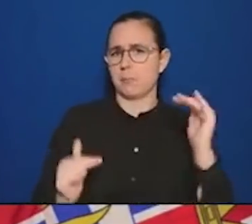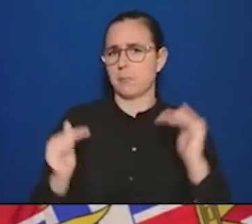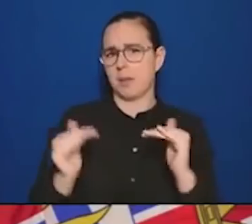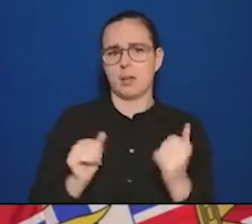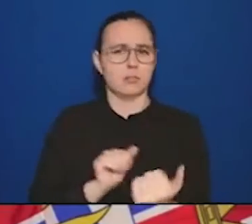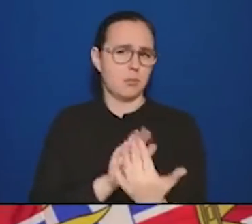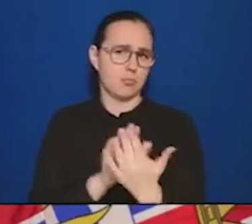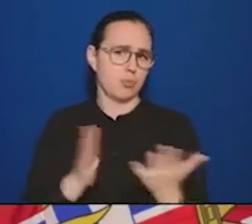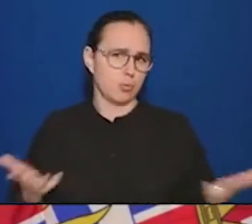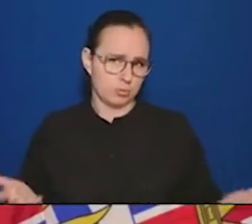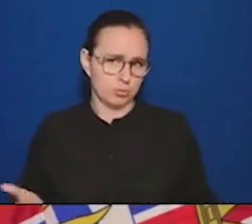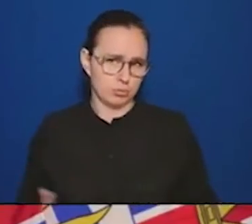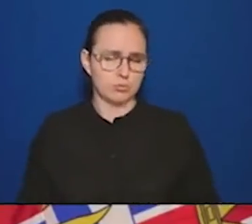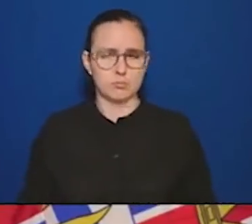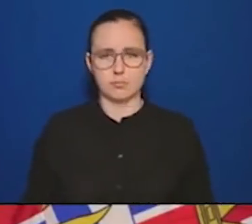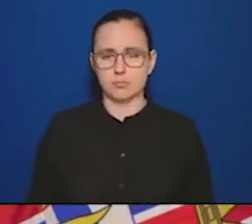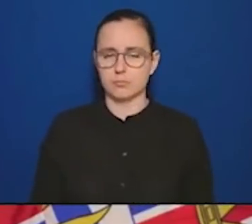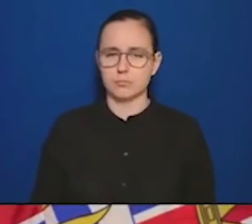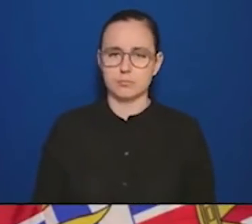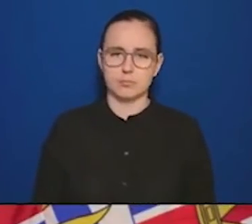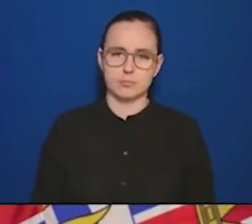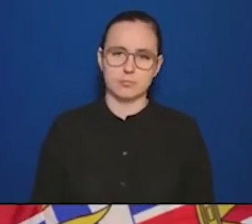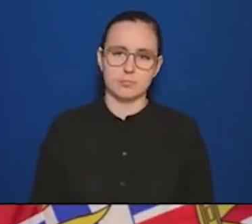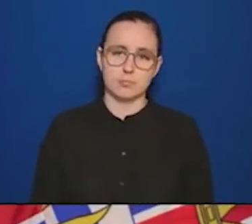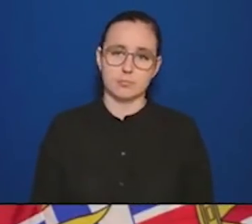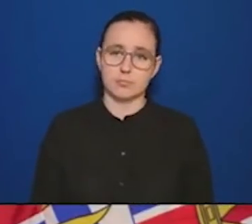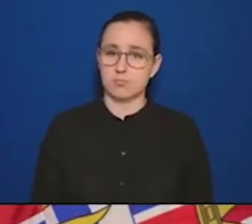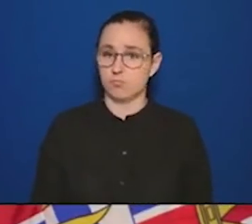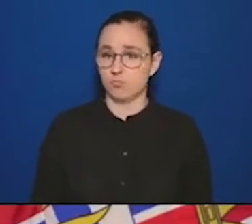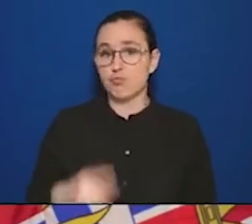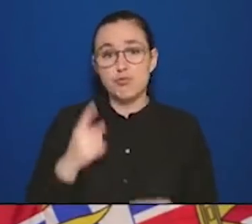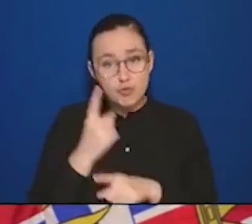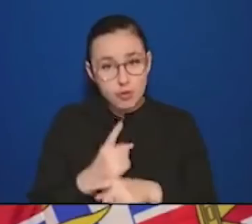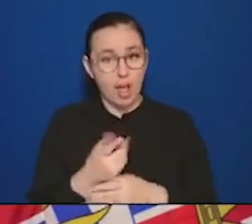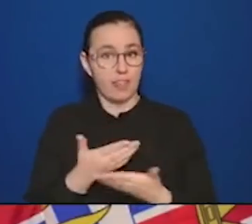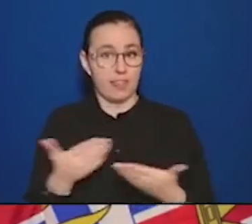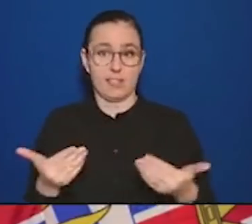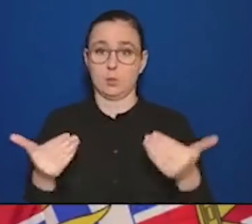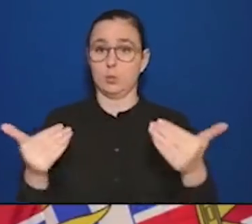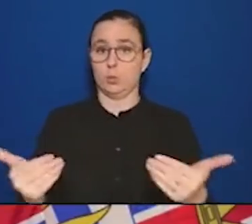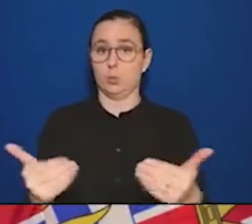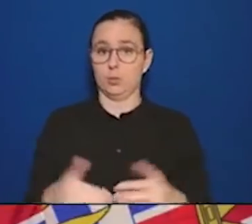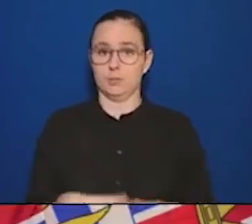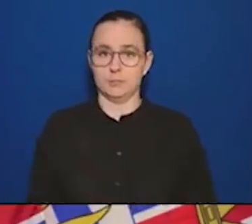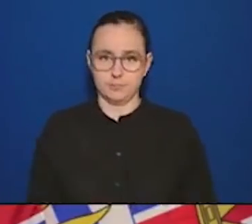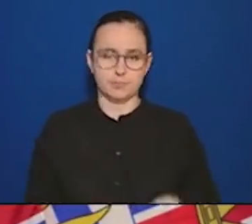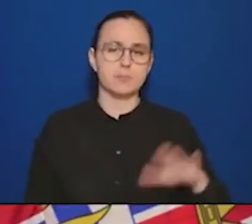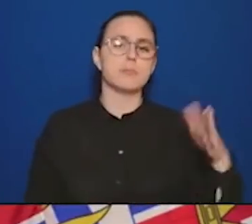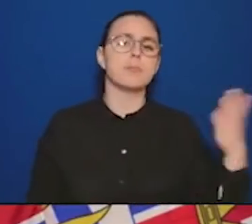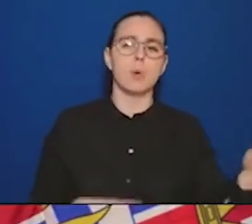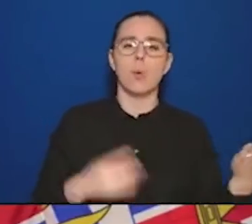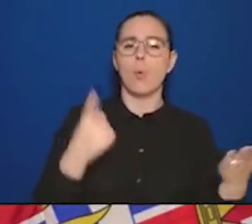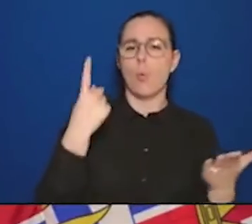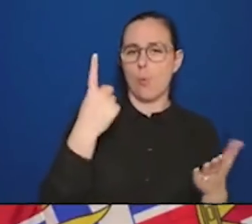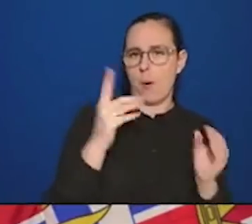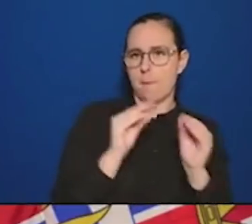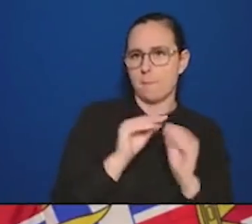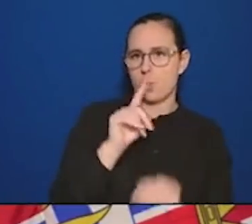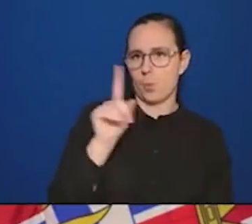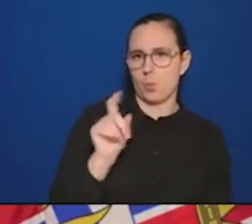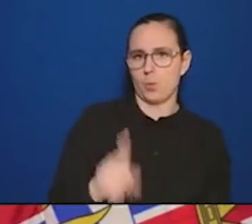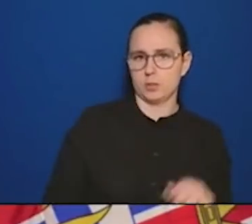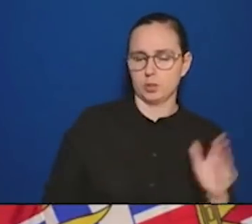it is the right thing to do at this particular time. We have time for one more question. We'll go back to the phones and hear from Lisa Yusta, City